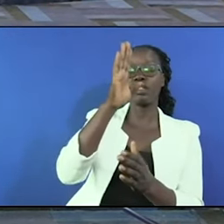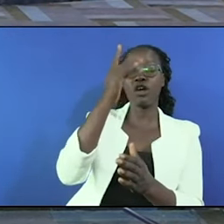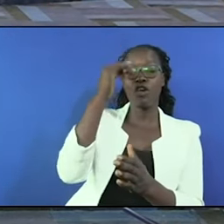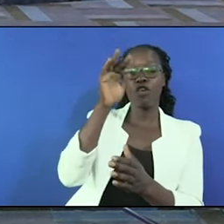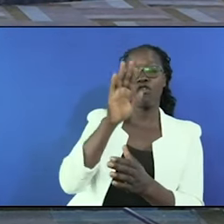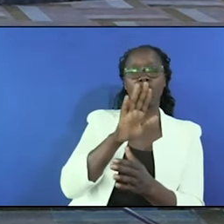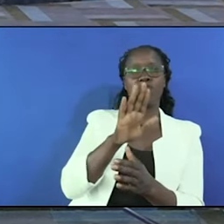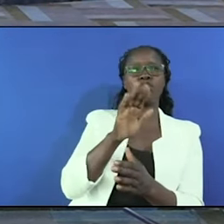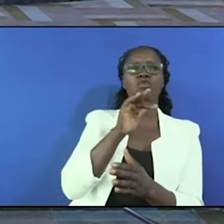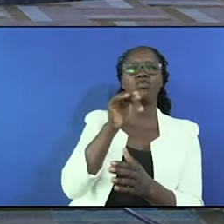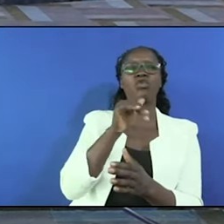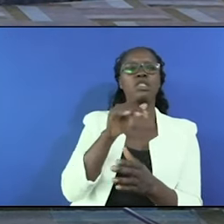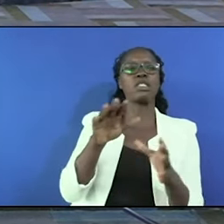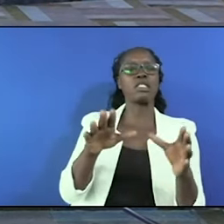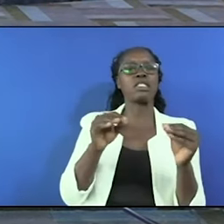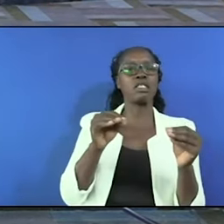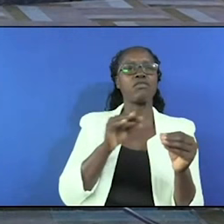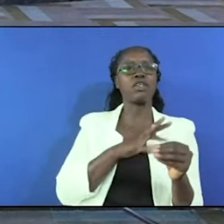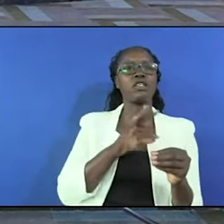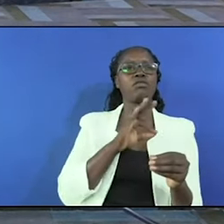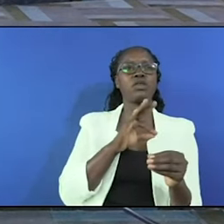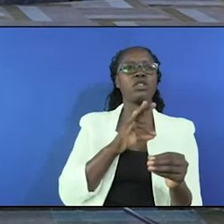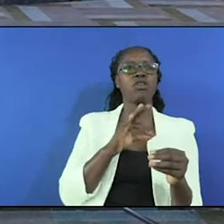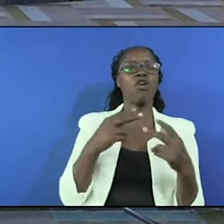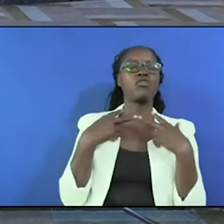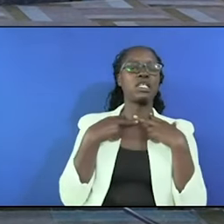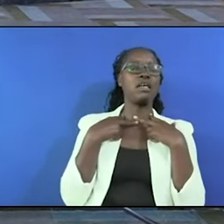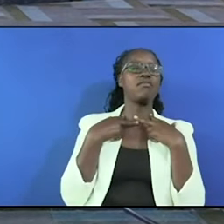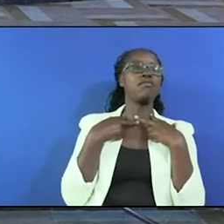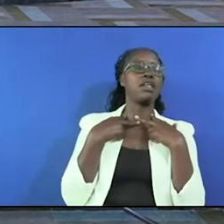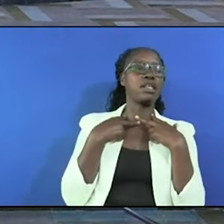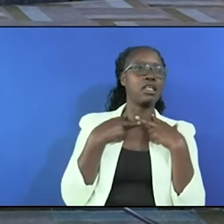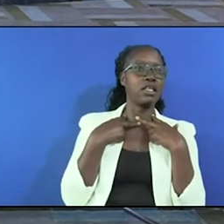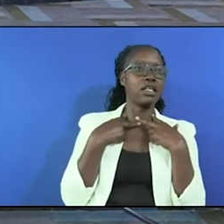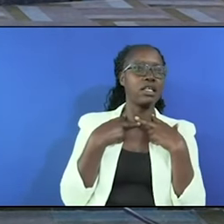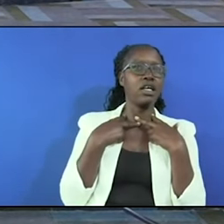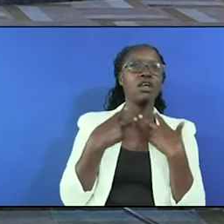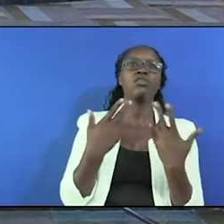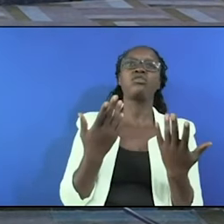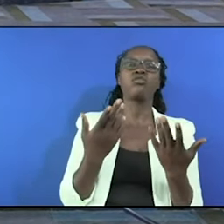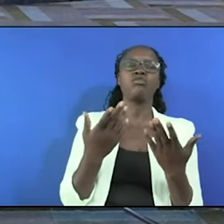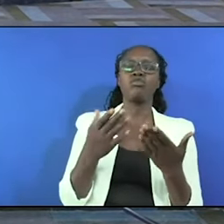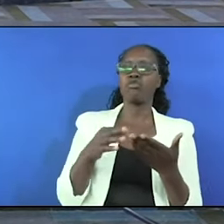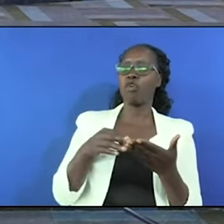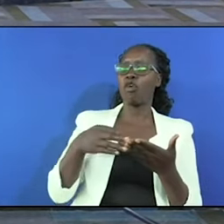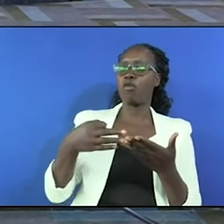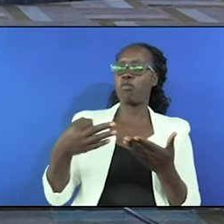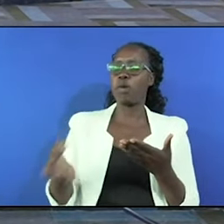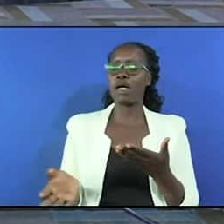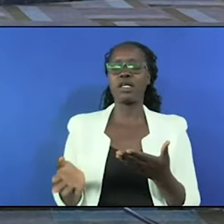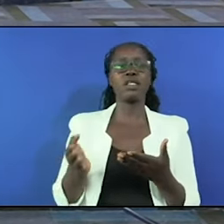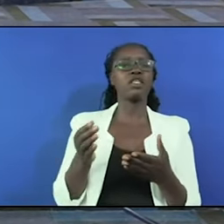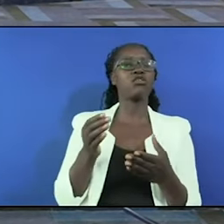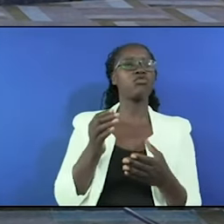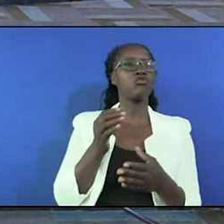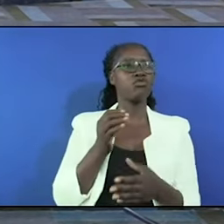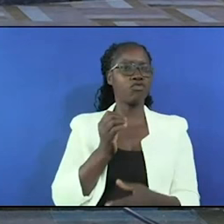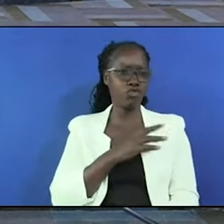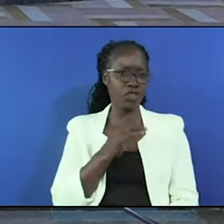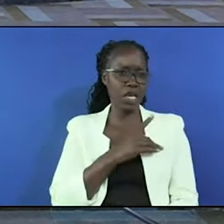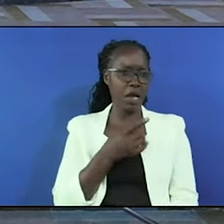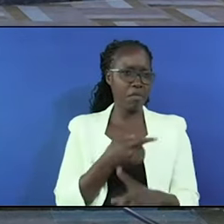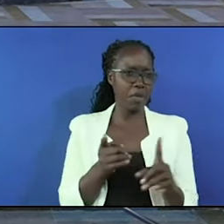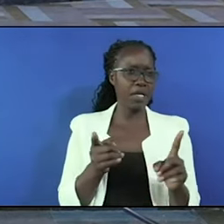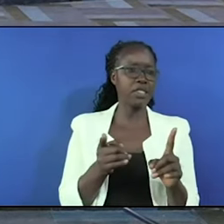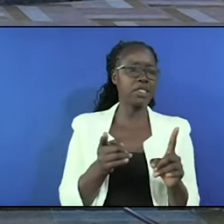For you did not receive a spirit of slavery to fall back into fear, but